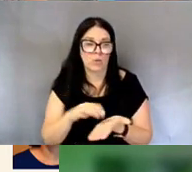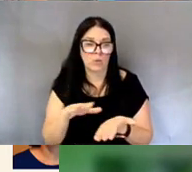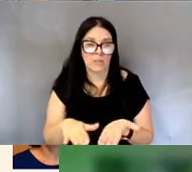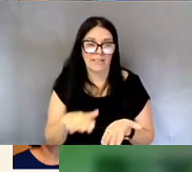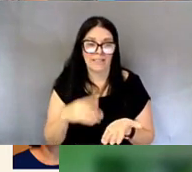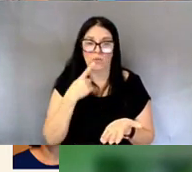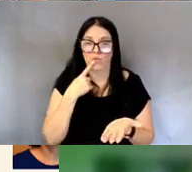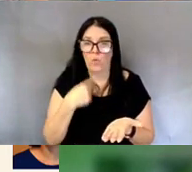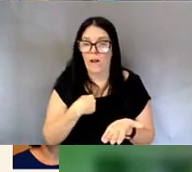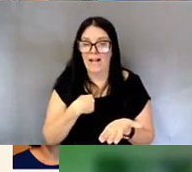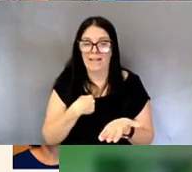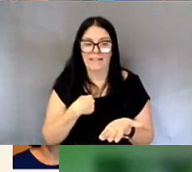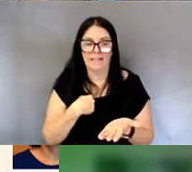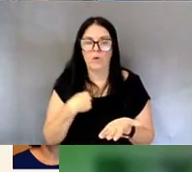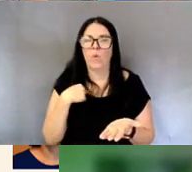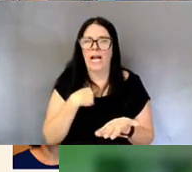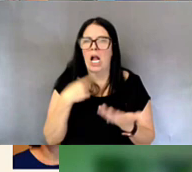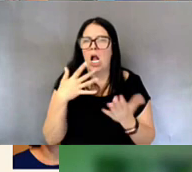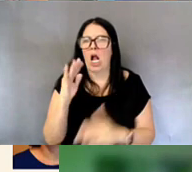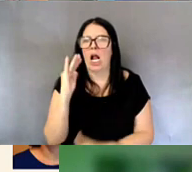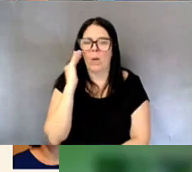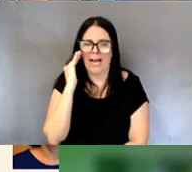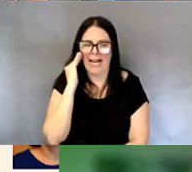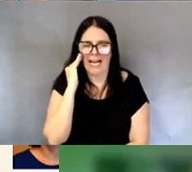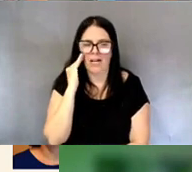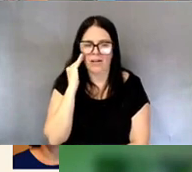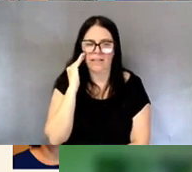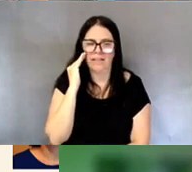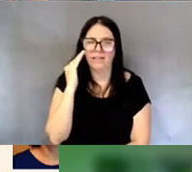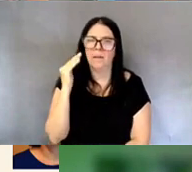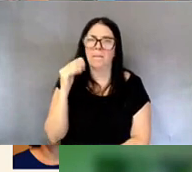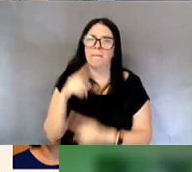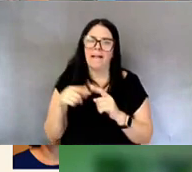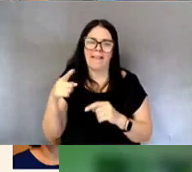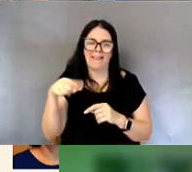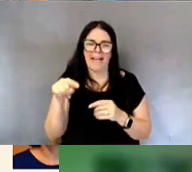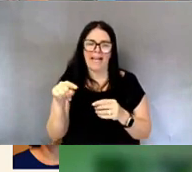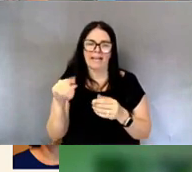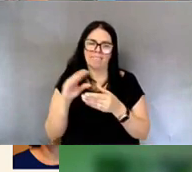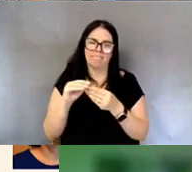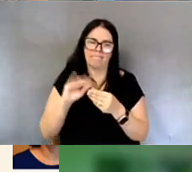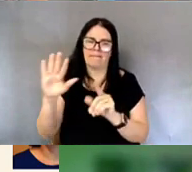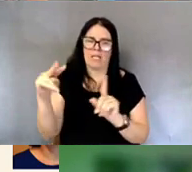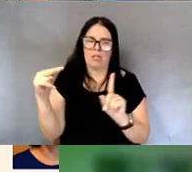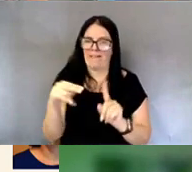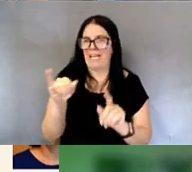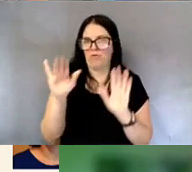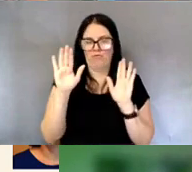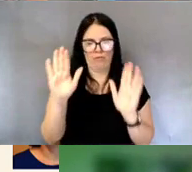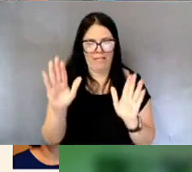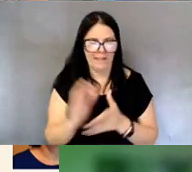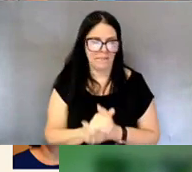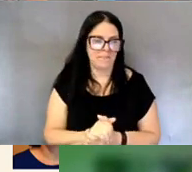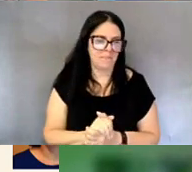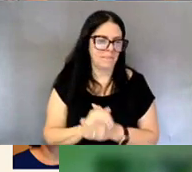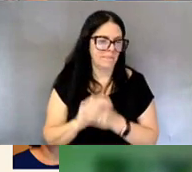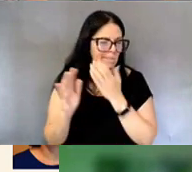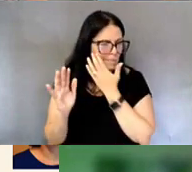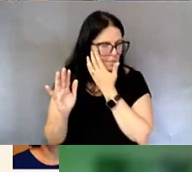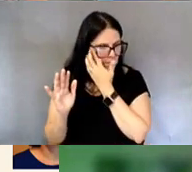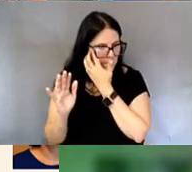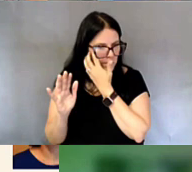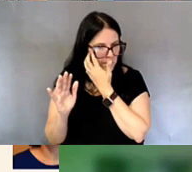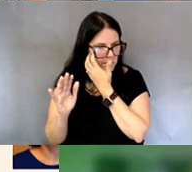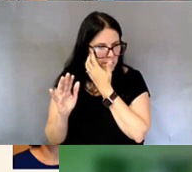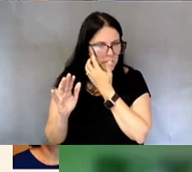told us were things that we were kind of aware of, but they were giving their own kind of voice to it. So that was great. And